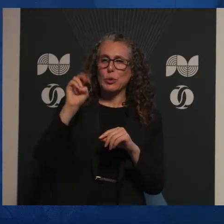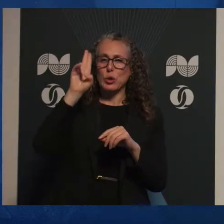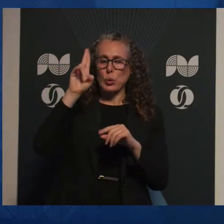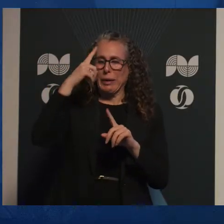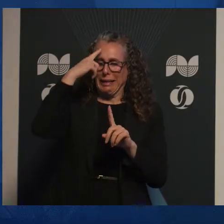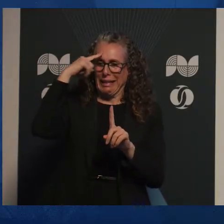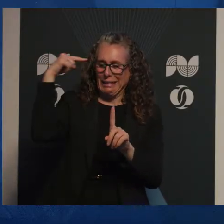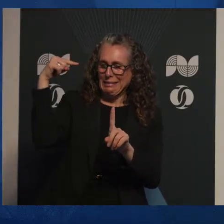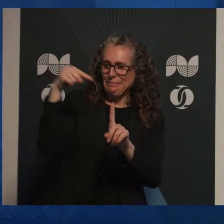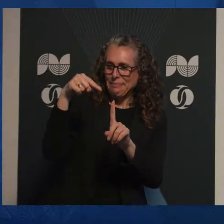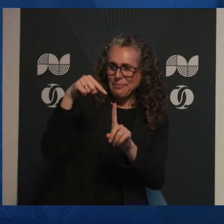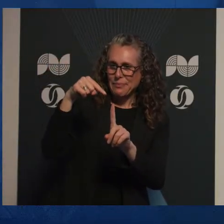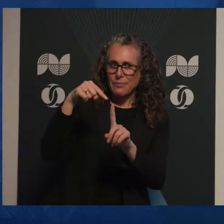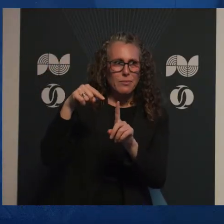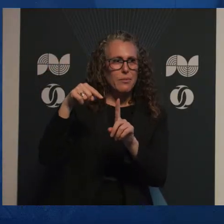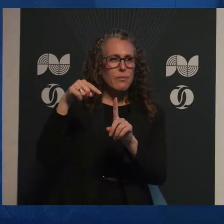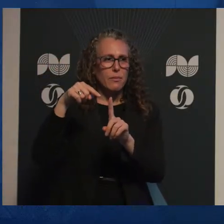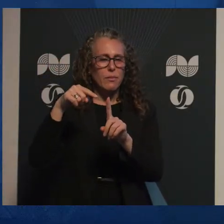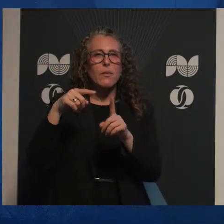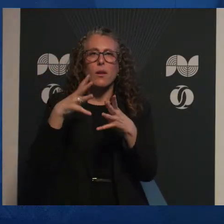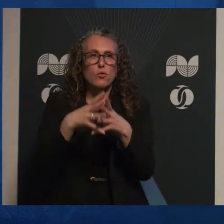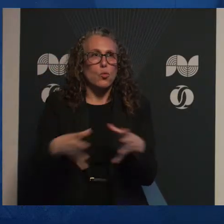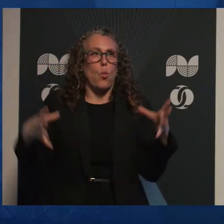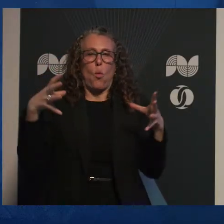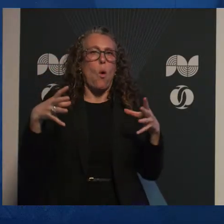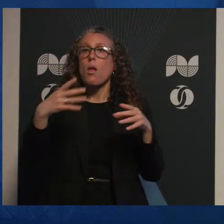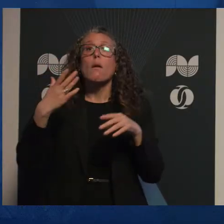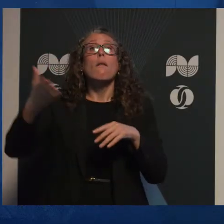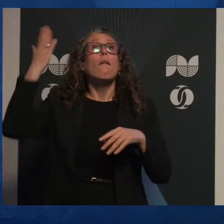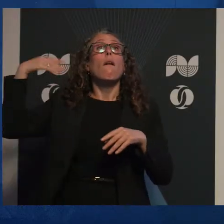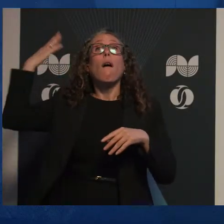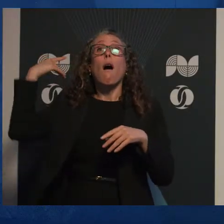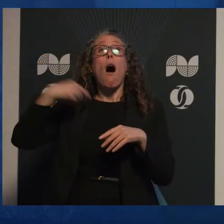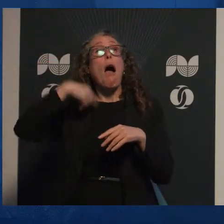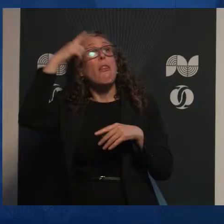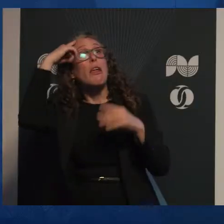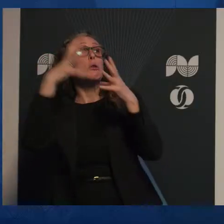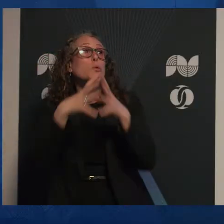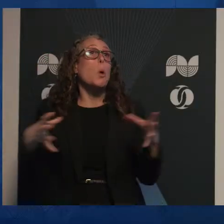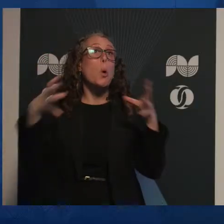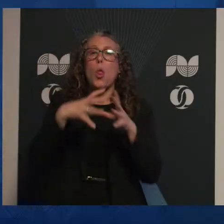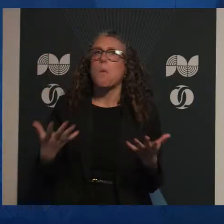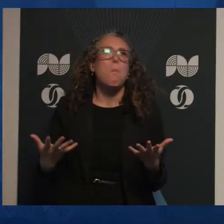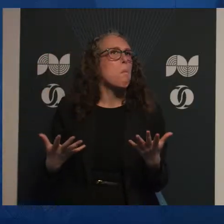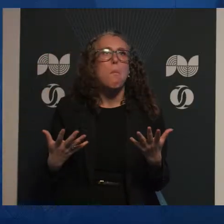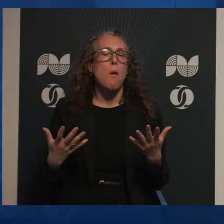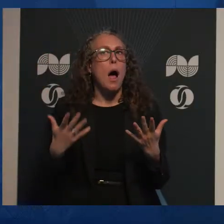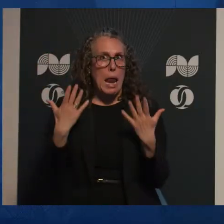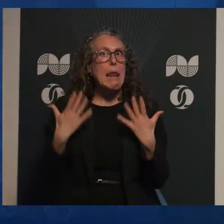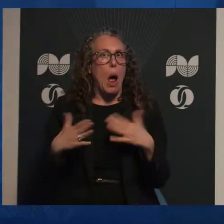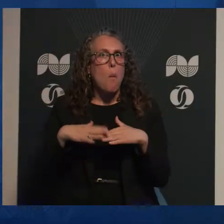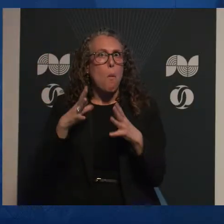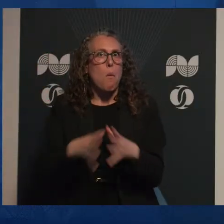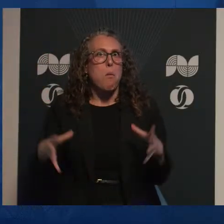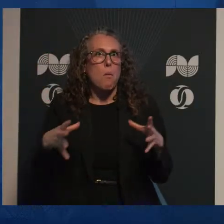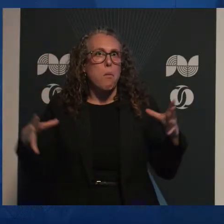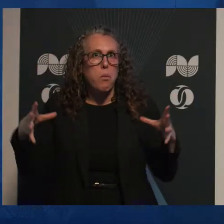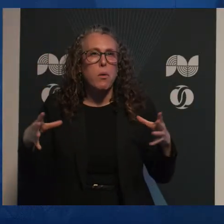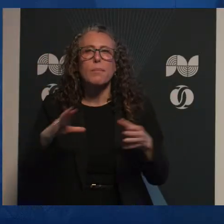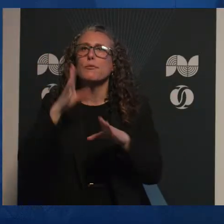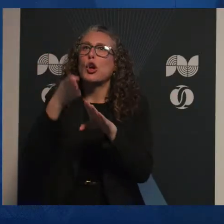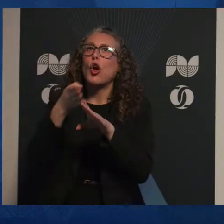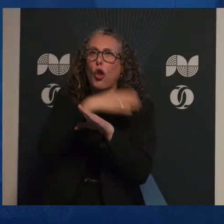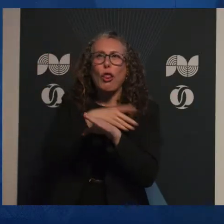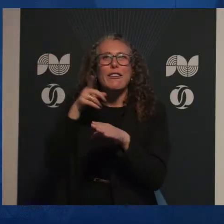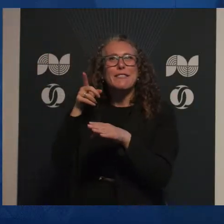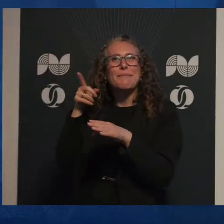way that it has not been since the early 2000s. And this is hugely important. I mean, we heard from Doina the importance of